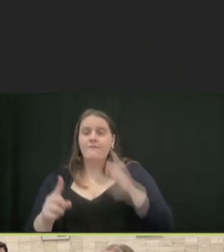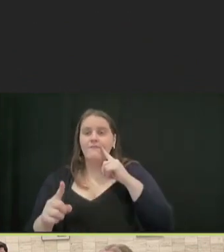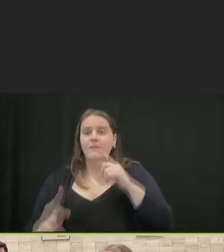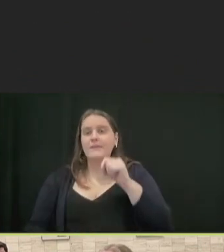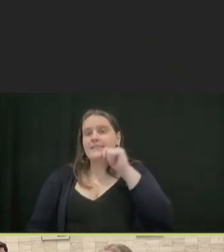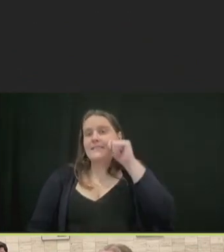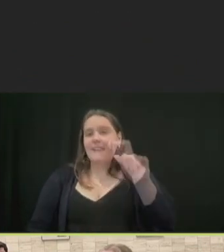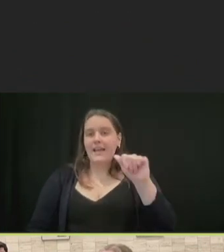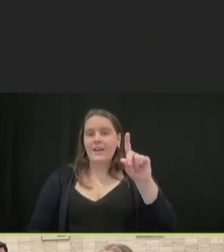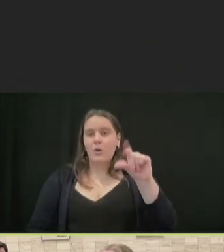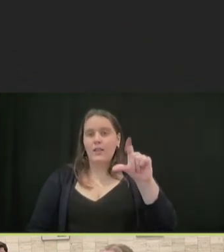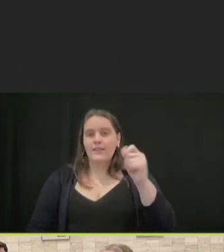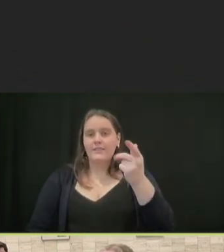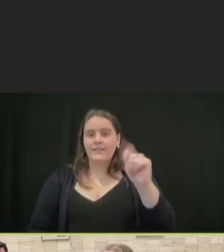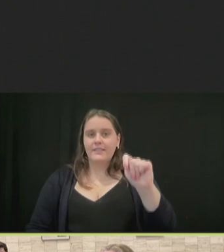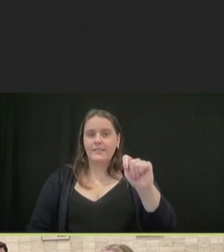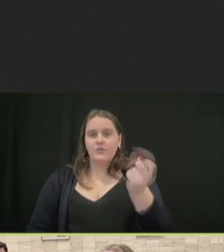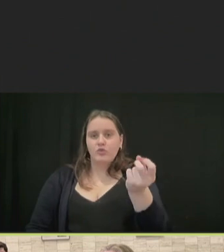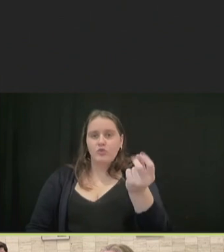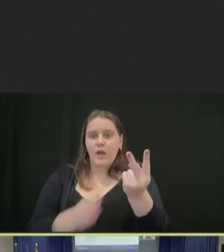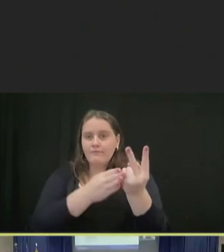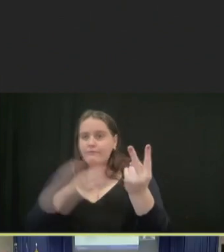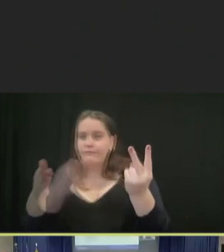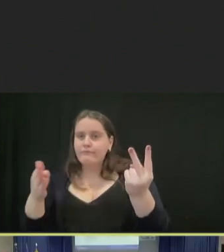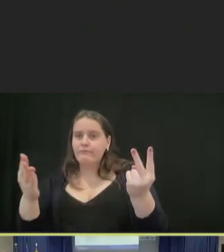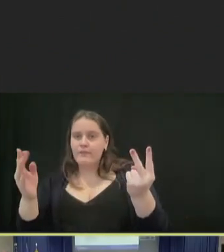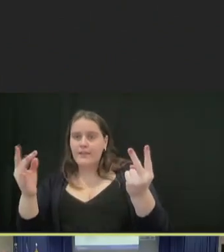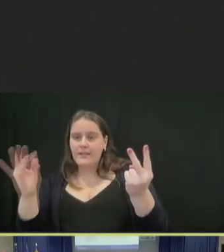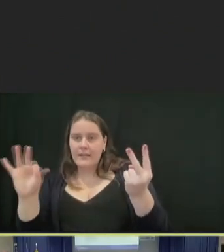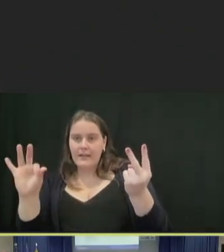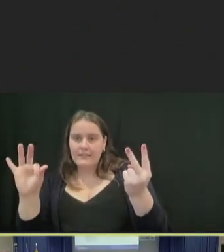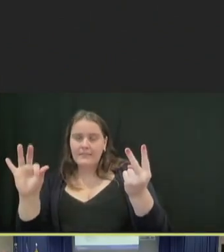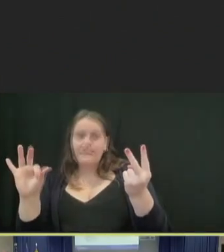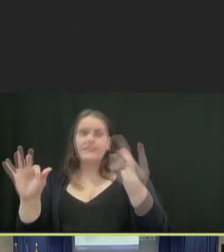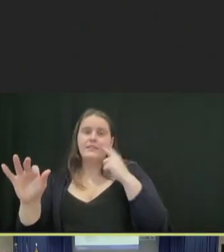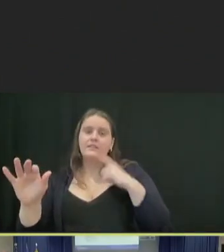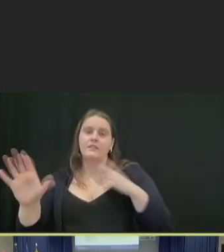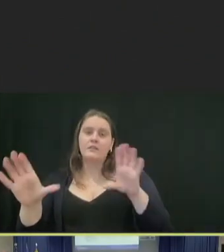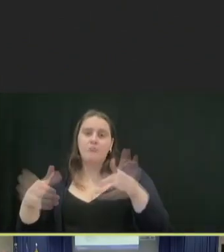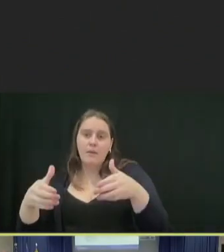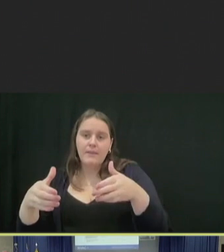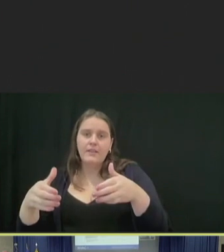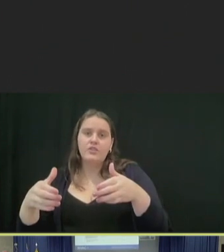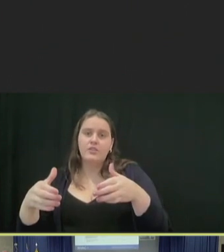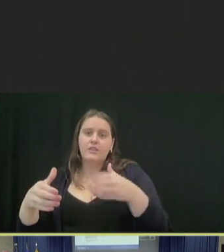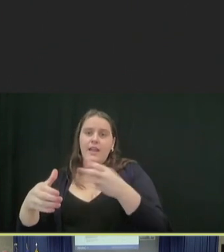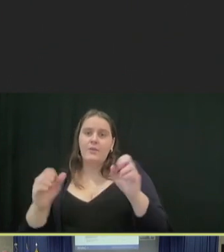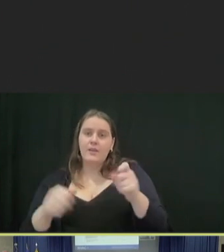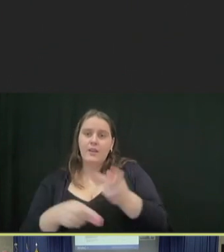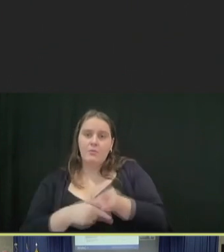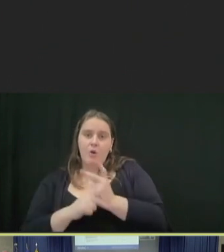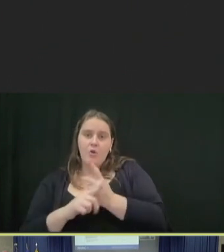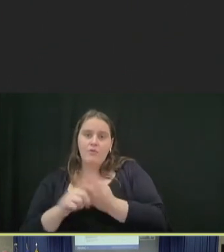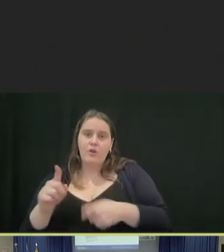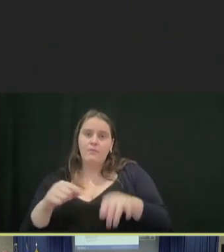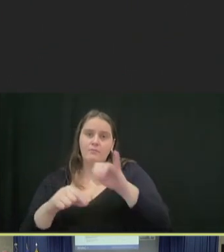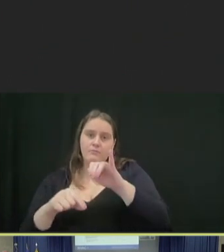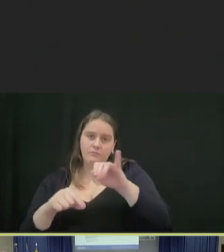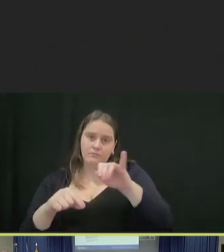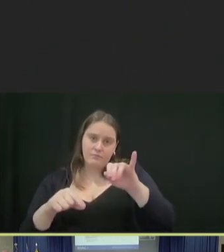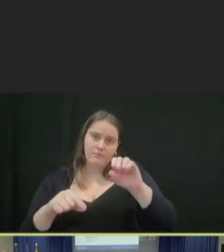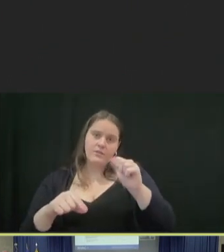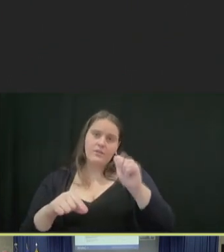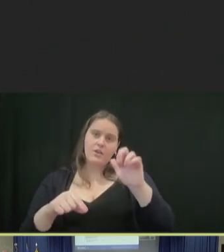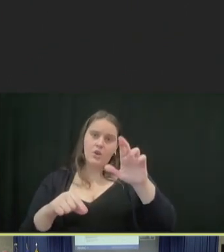And potentially what we measure is the things we're doing worst at, so that we really are focusing on